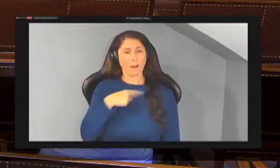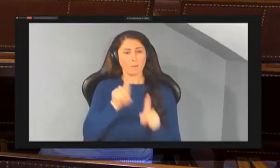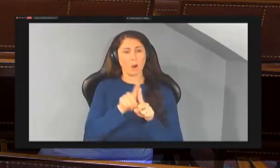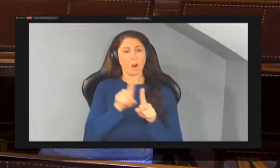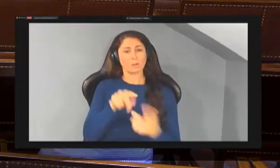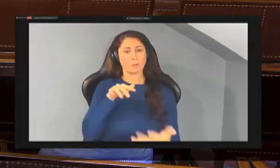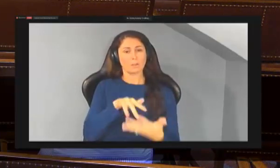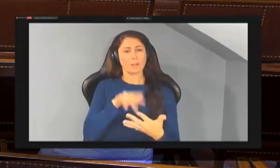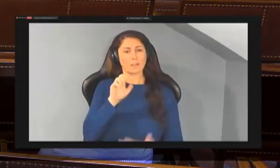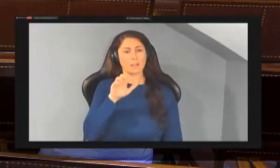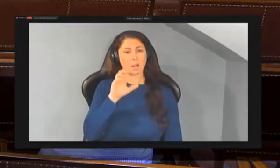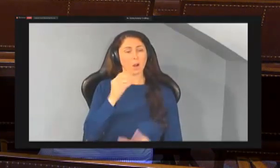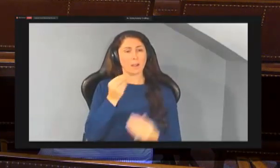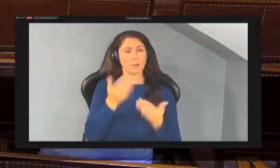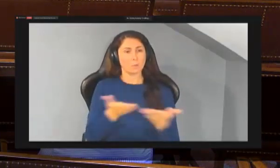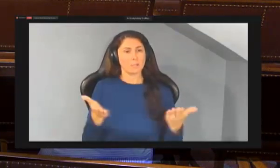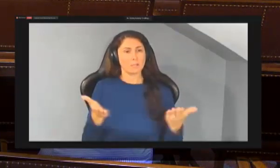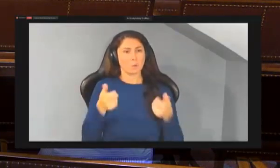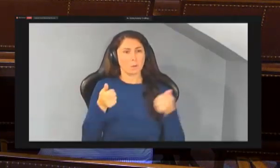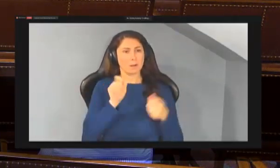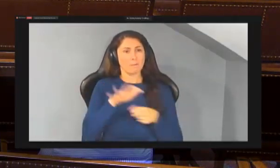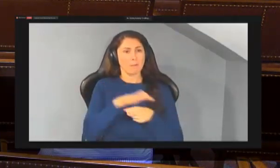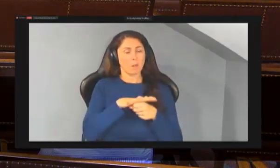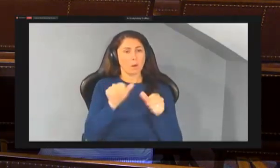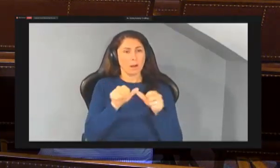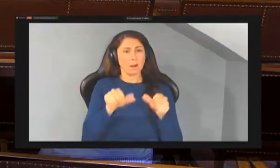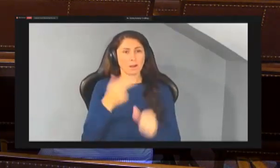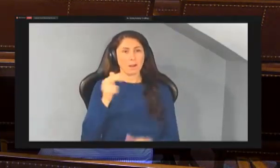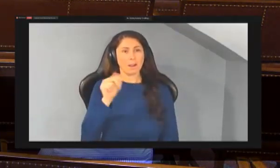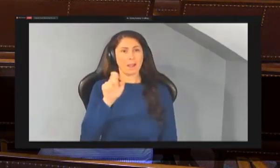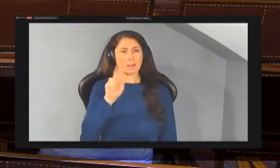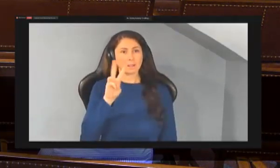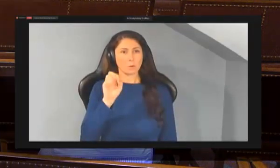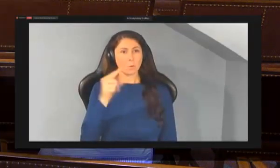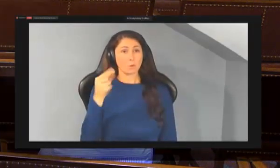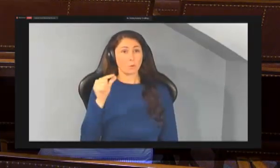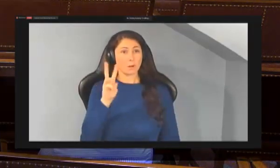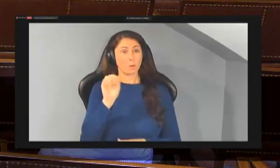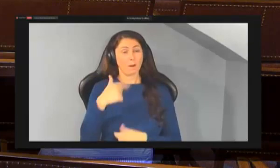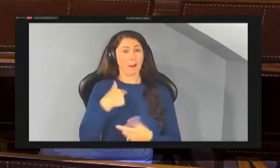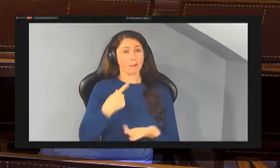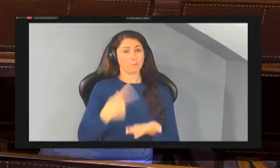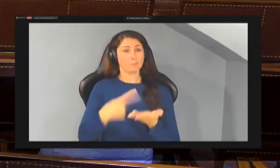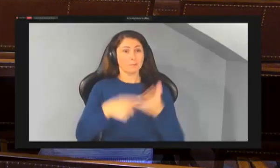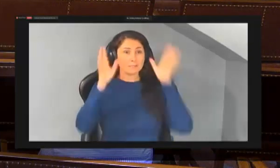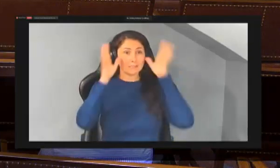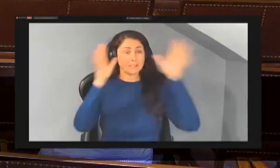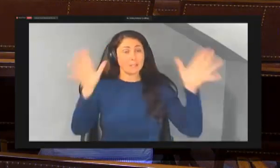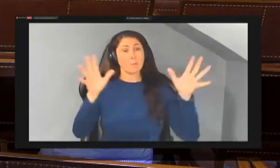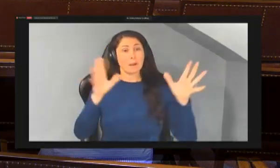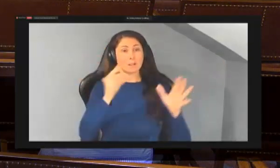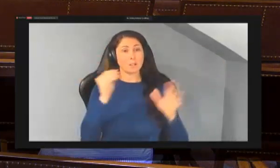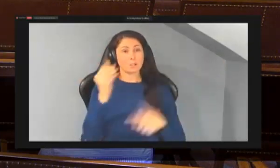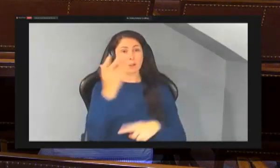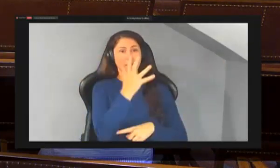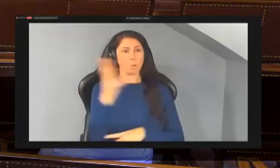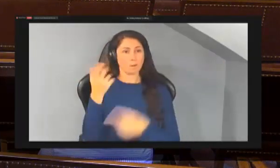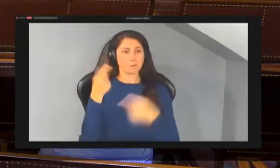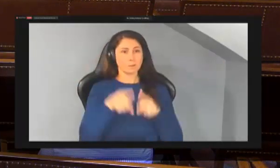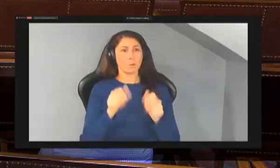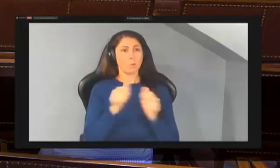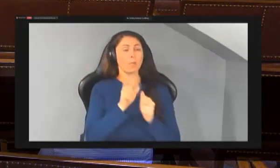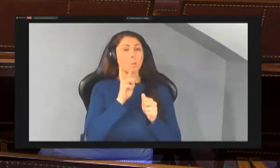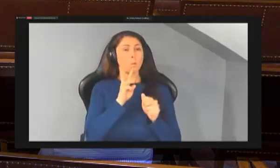resource management of local areas, such as the Hazelwood Greenway, where I discussed deer management and forest succession alongside issues with water flow